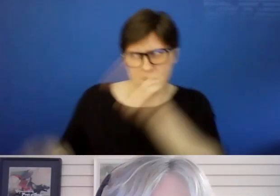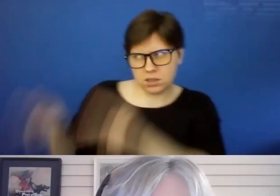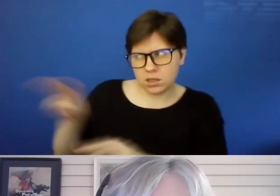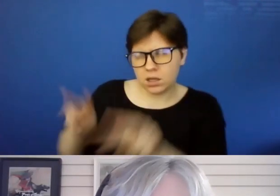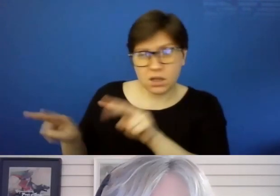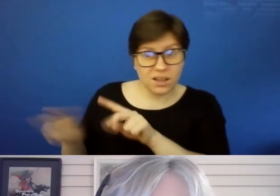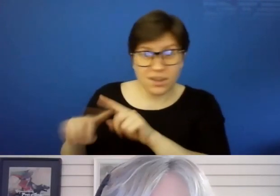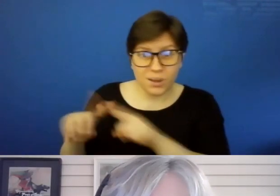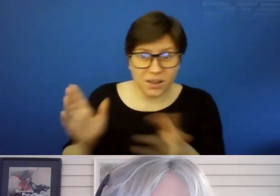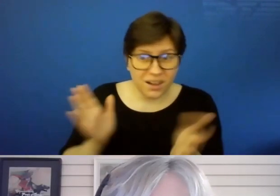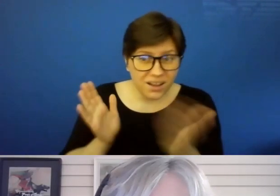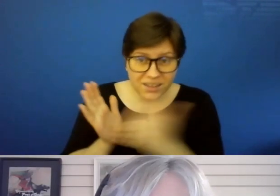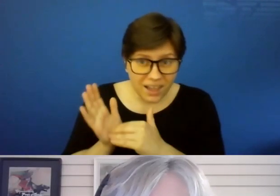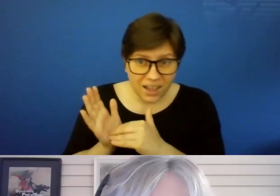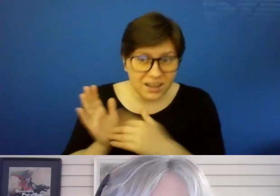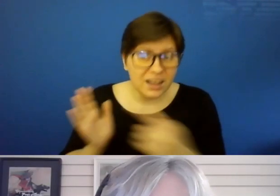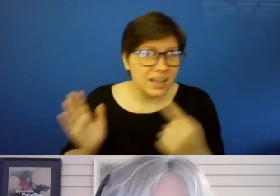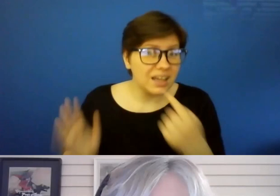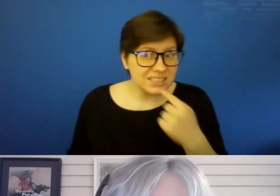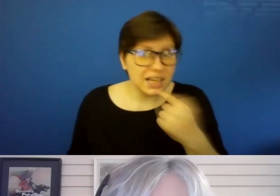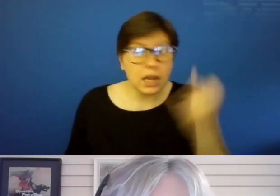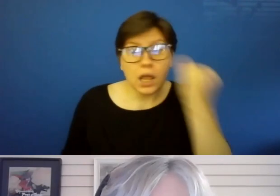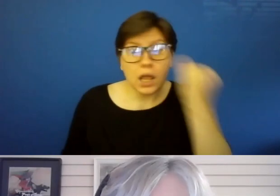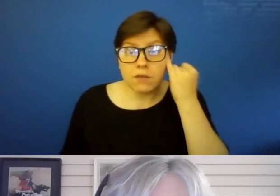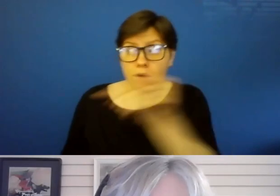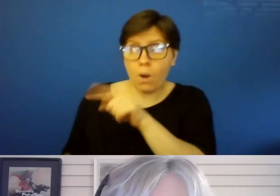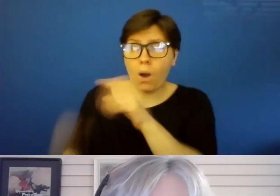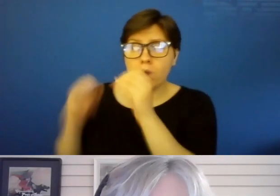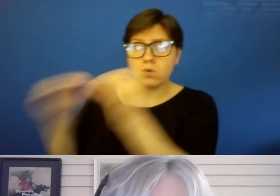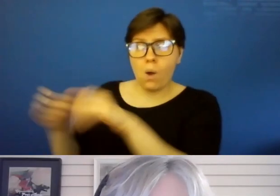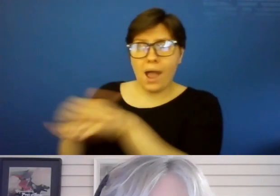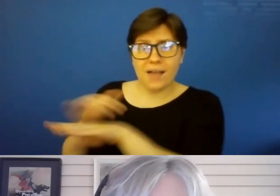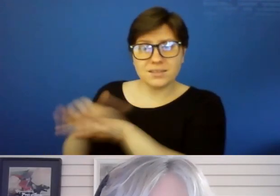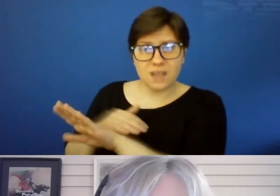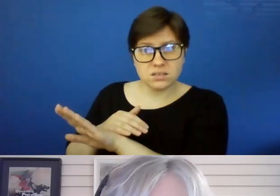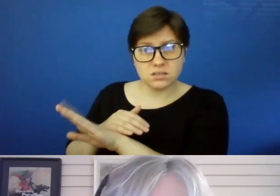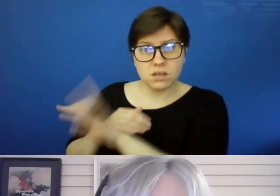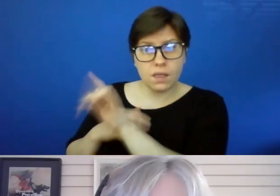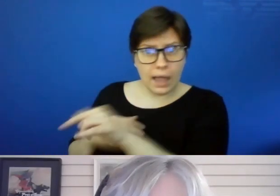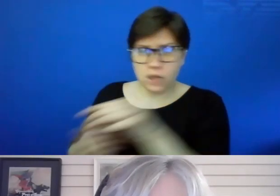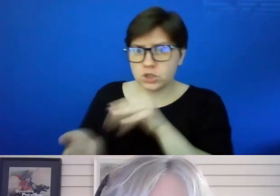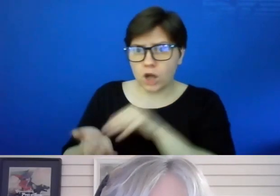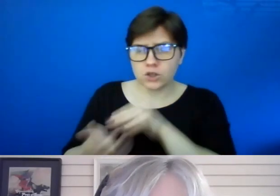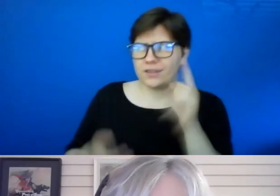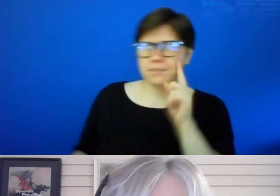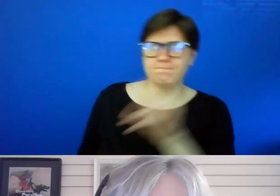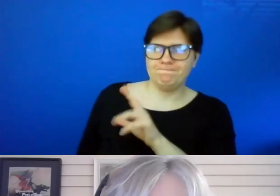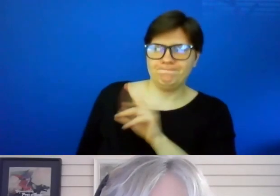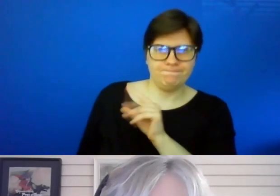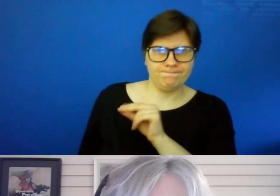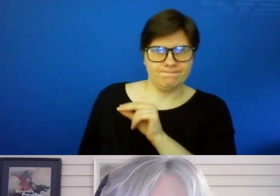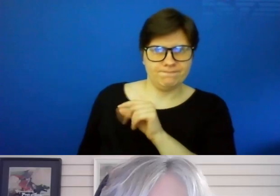again, he says if someone doesn't get access, if the doctor doesn't think that they're